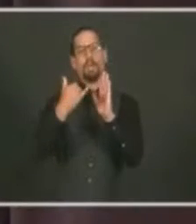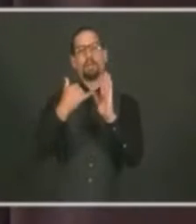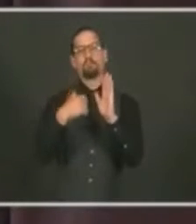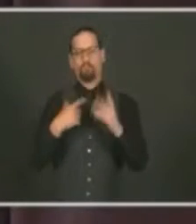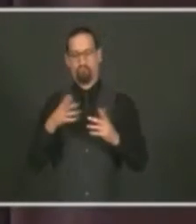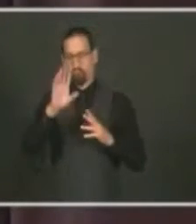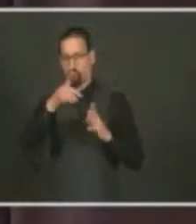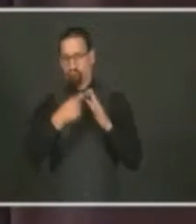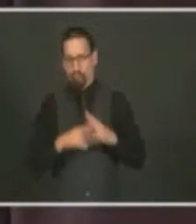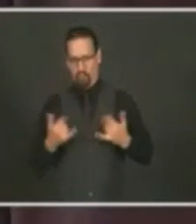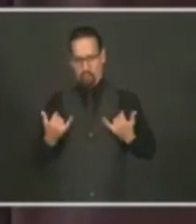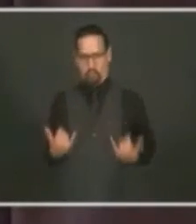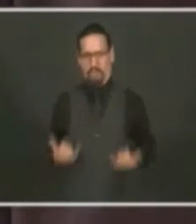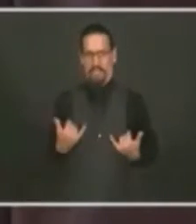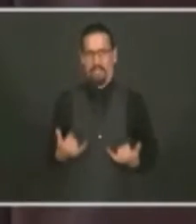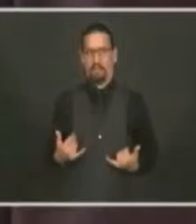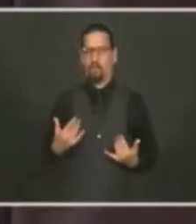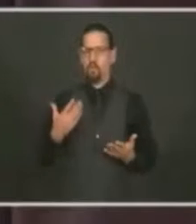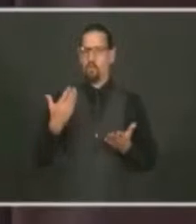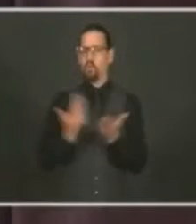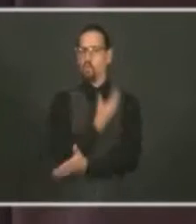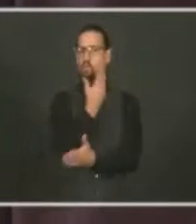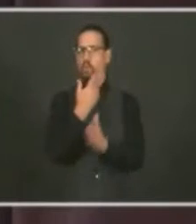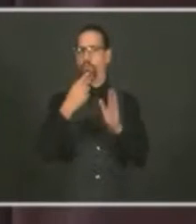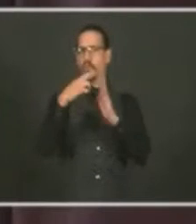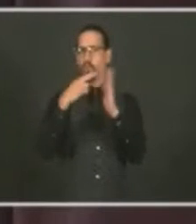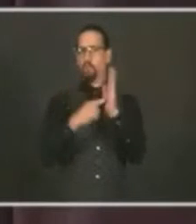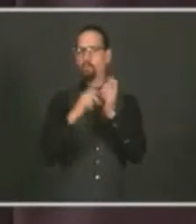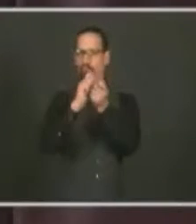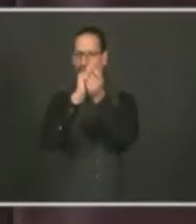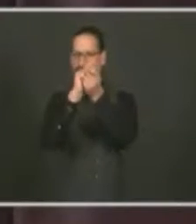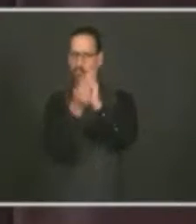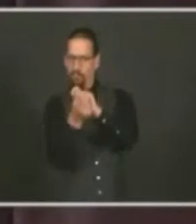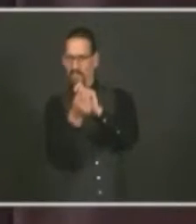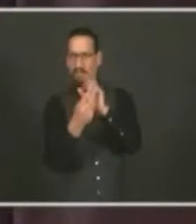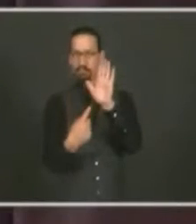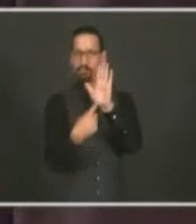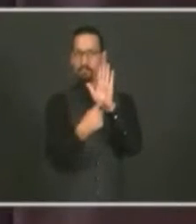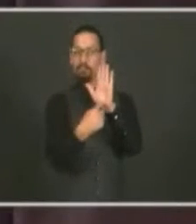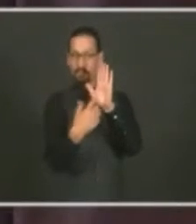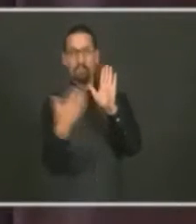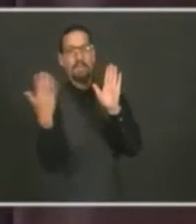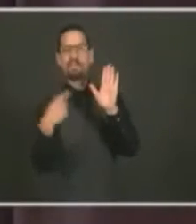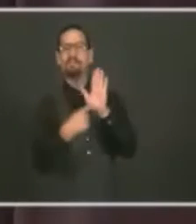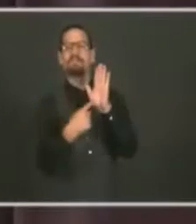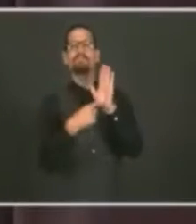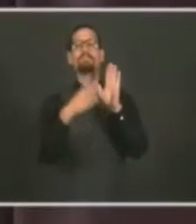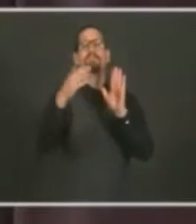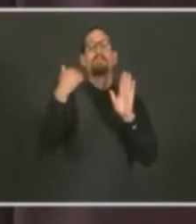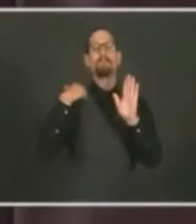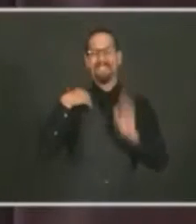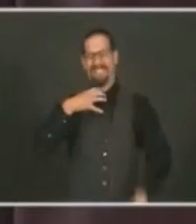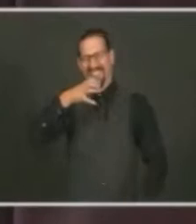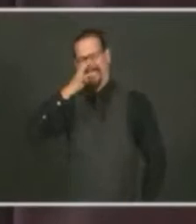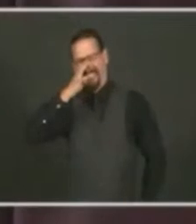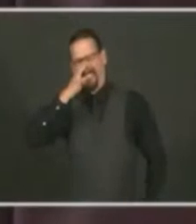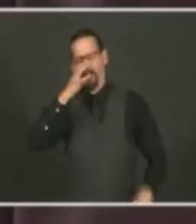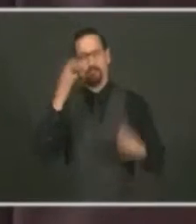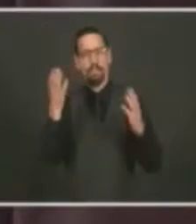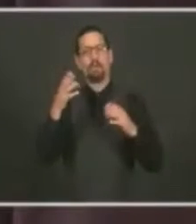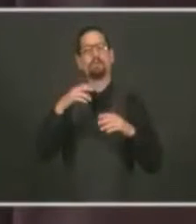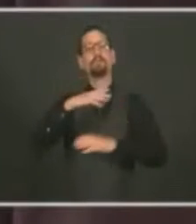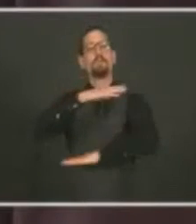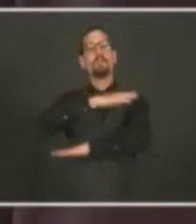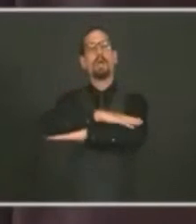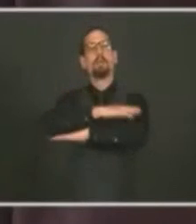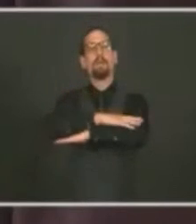immediately today, we're going to be easing the table spacing requirement outside from 8 feet to